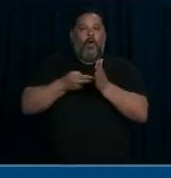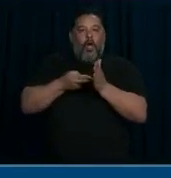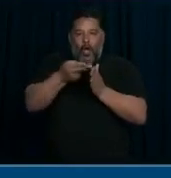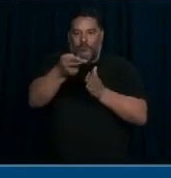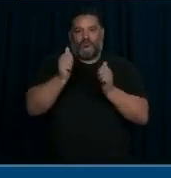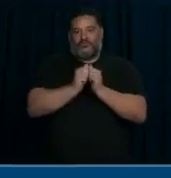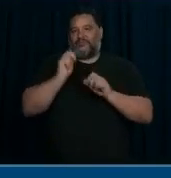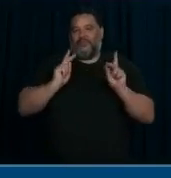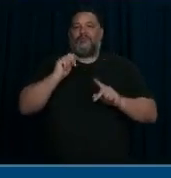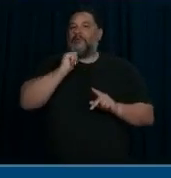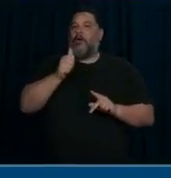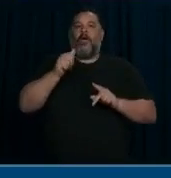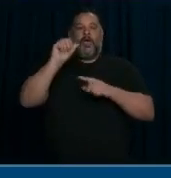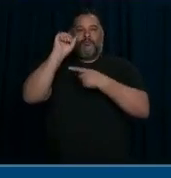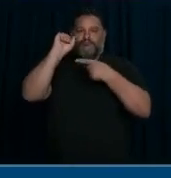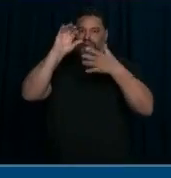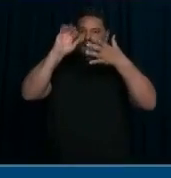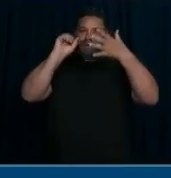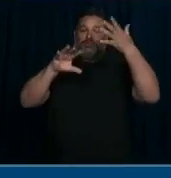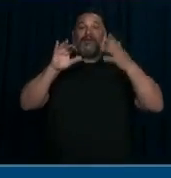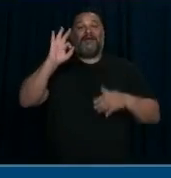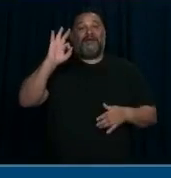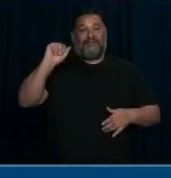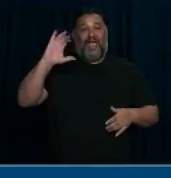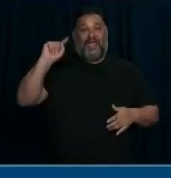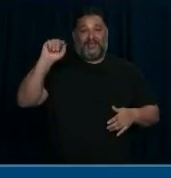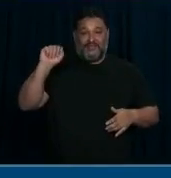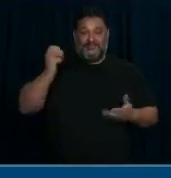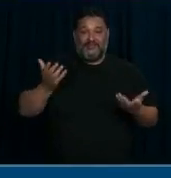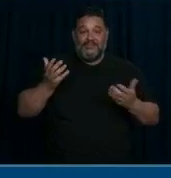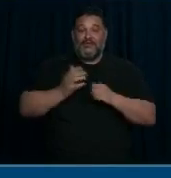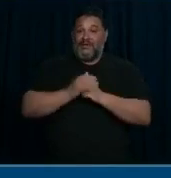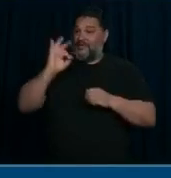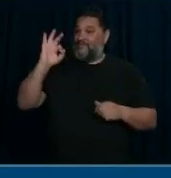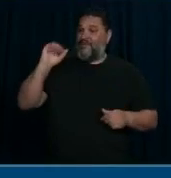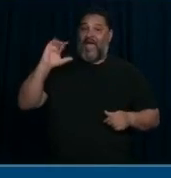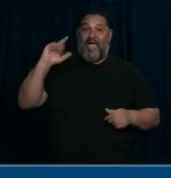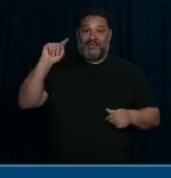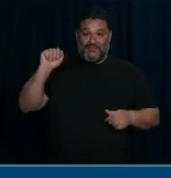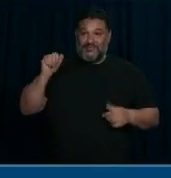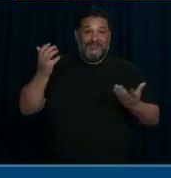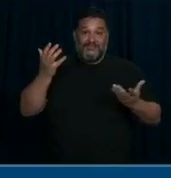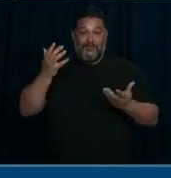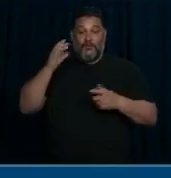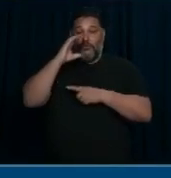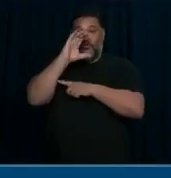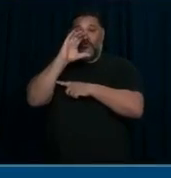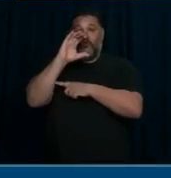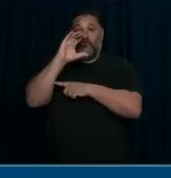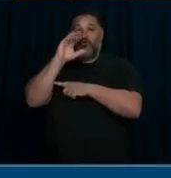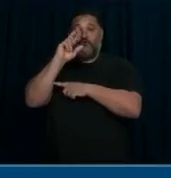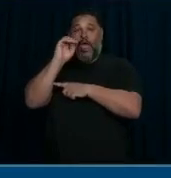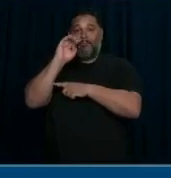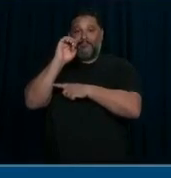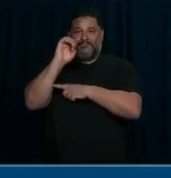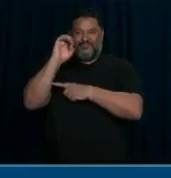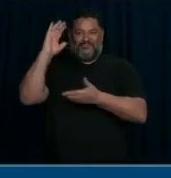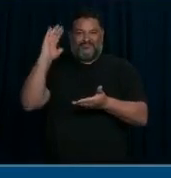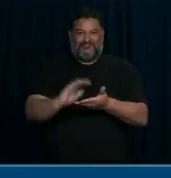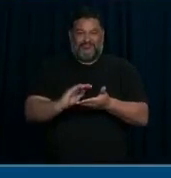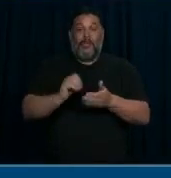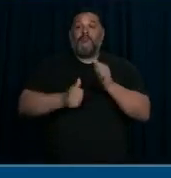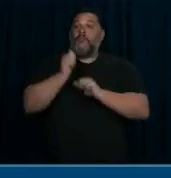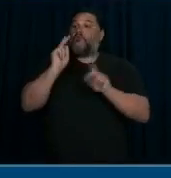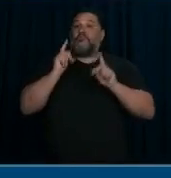We do not state the facts. And the facts are that crime is down. Most people have a